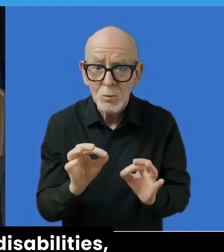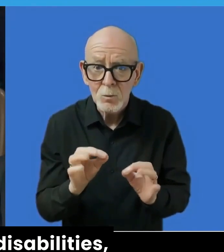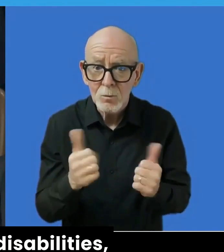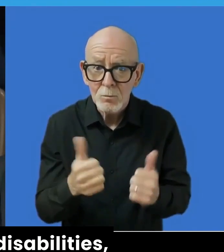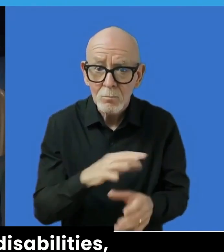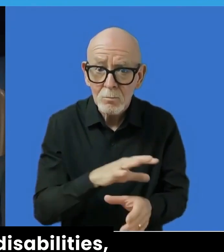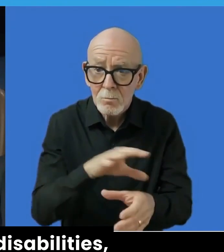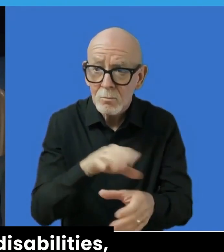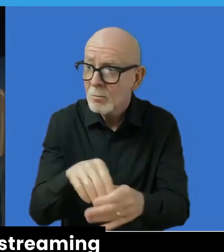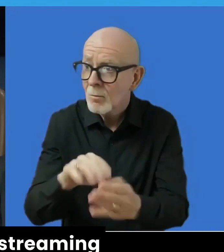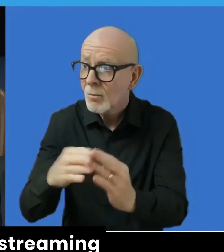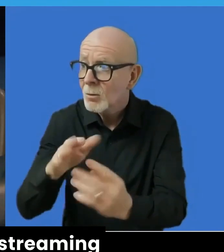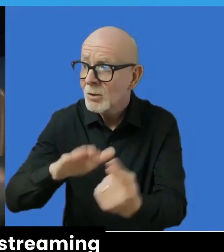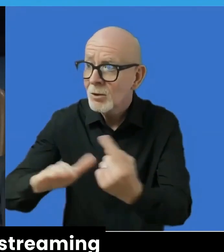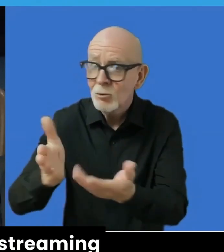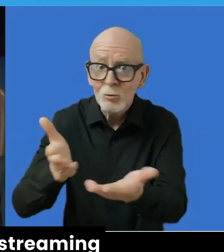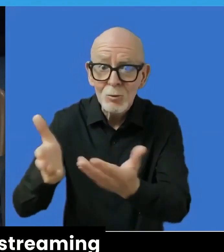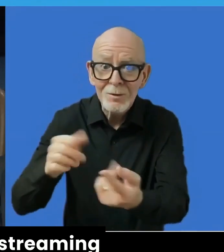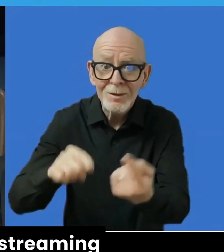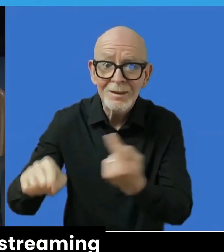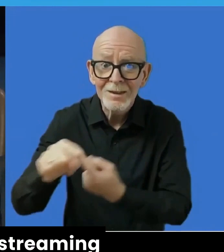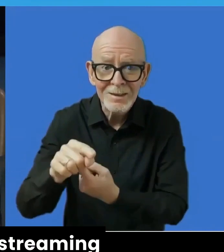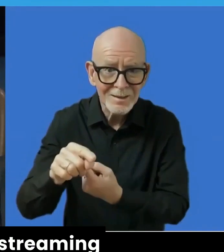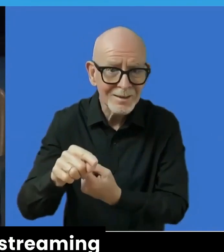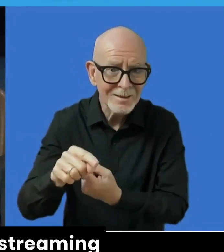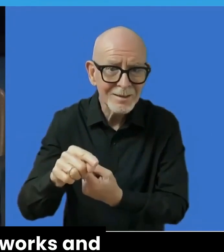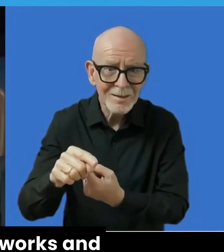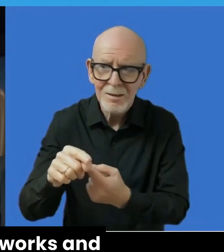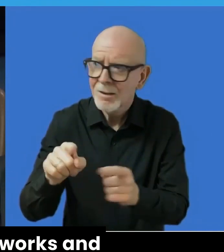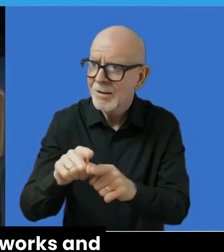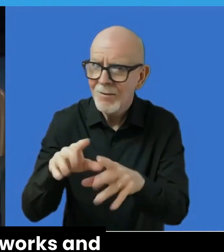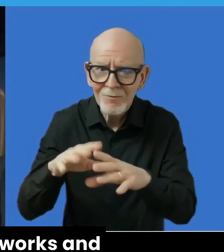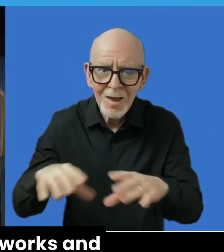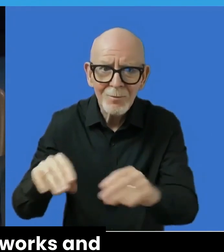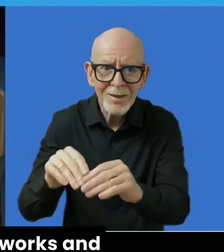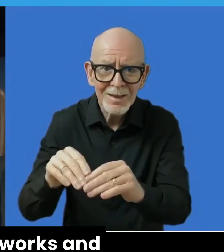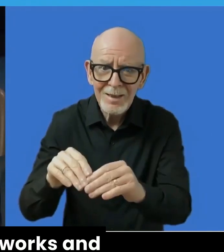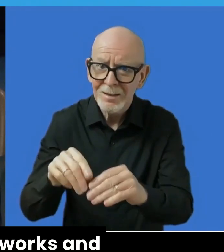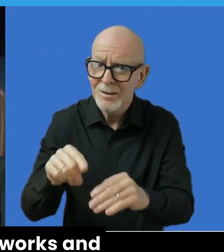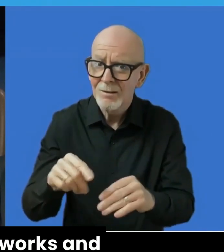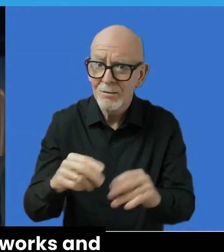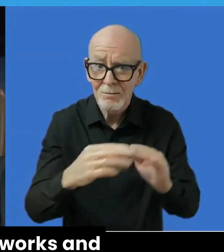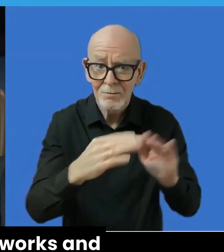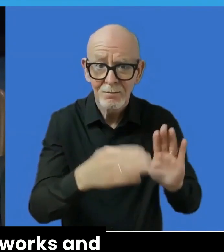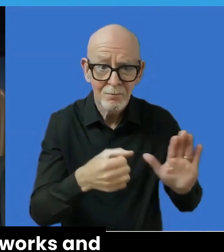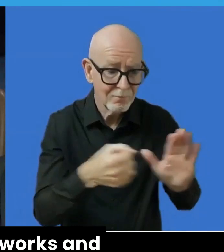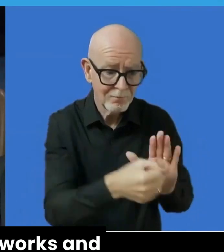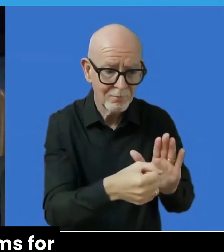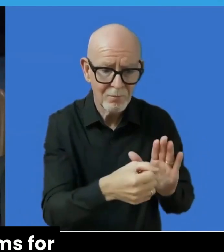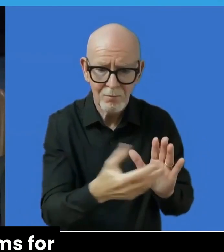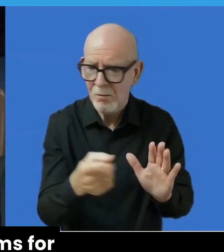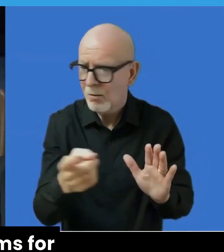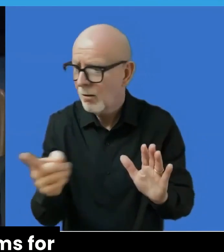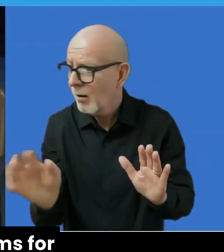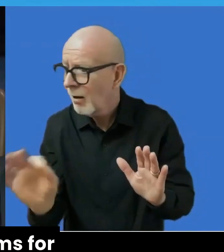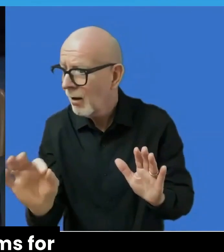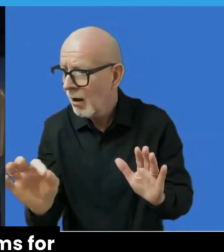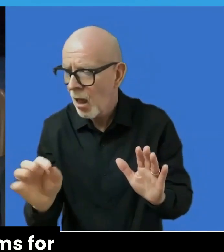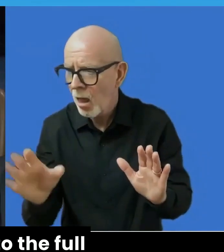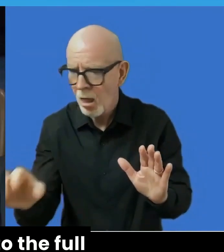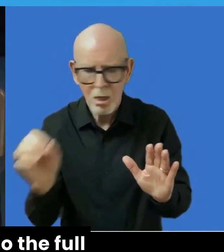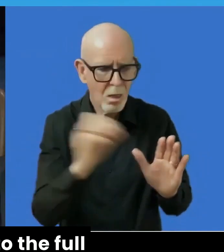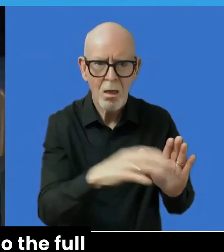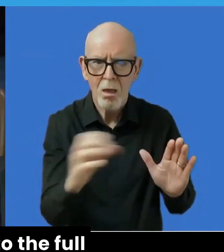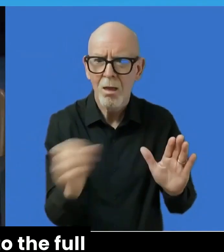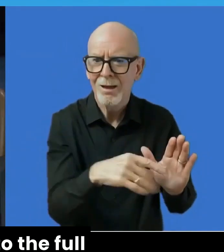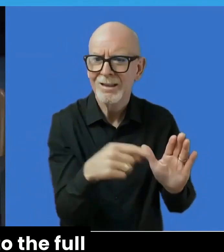with persons with disabilities rather than for them, mainstreaming disability and policy frameworks, and strengthening platforms